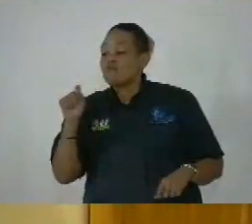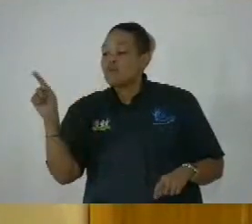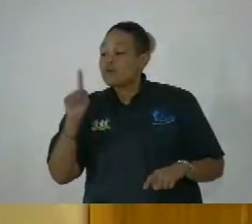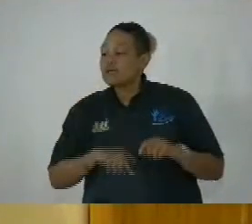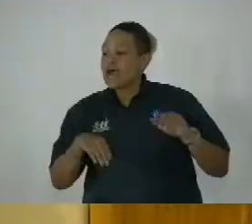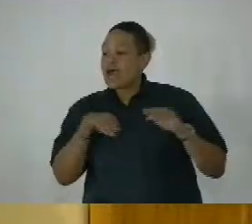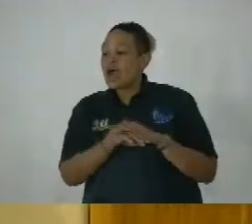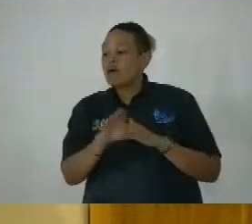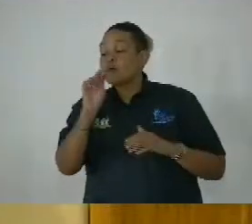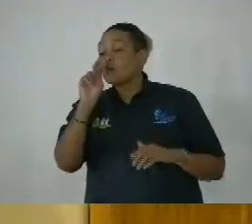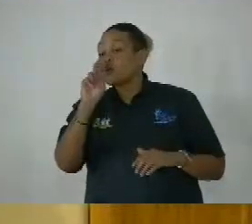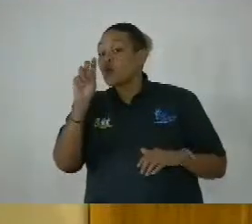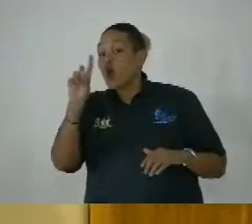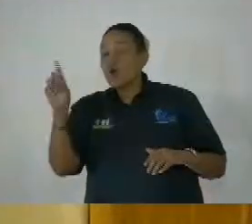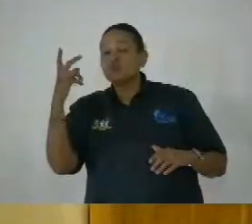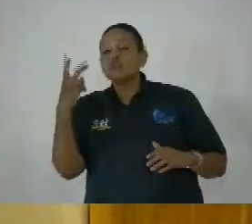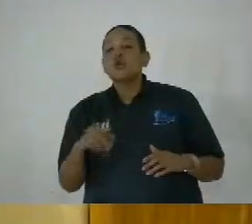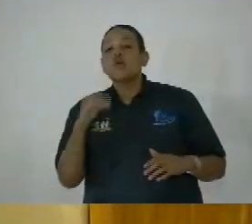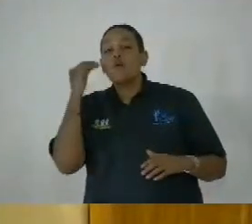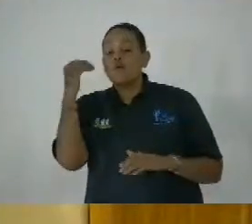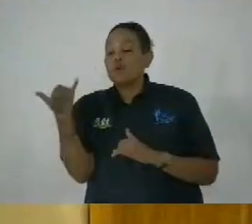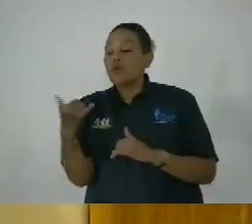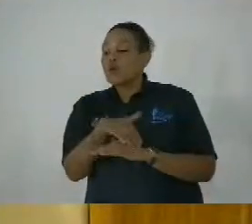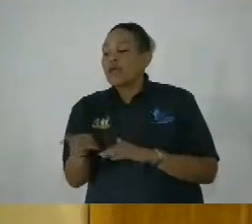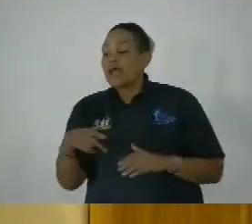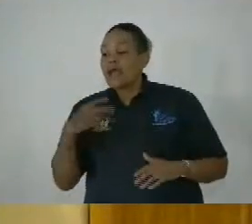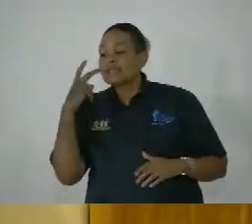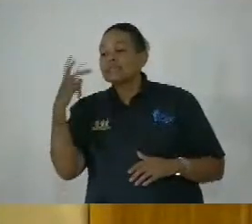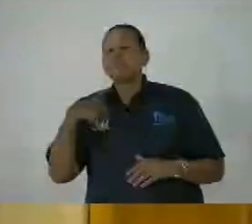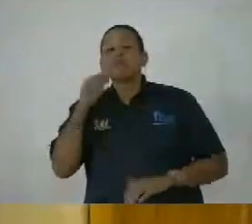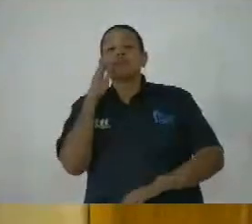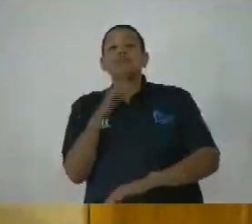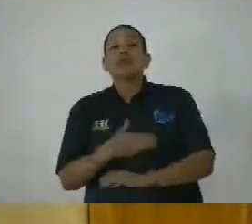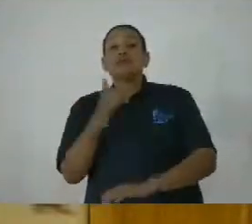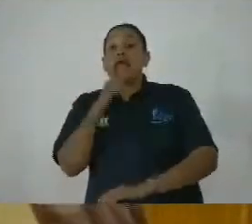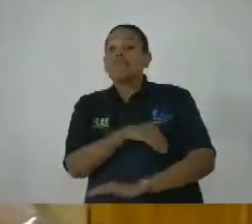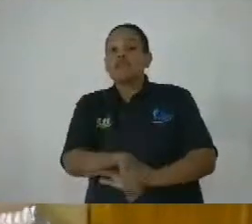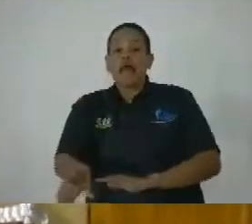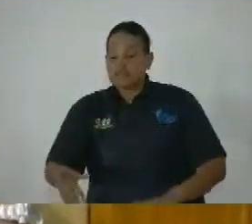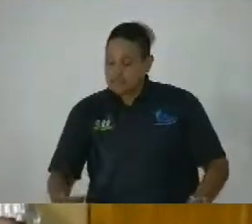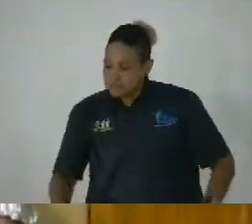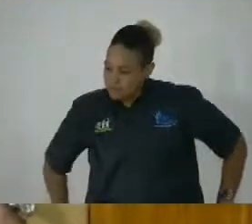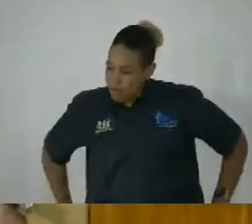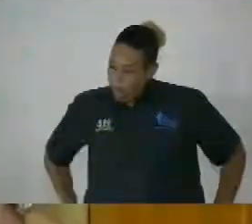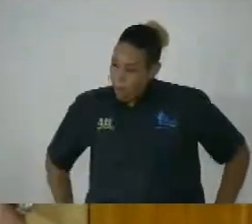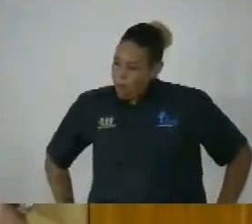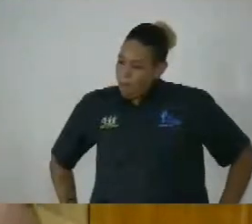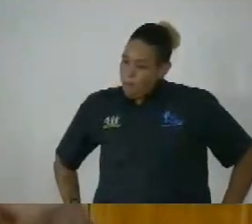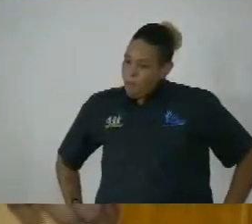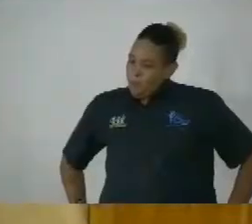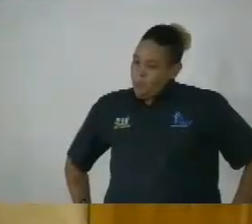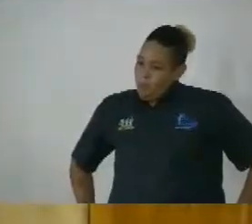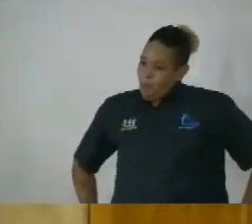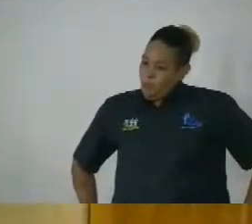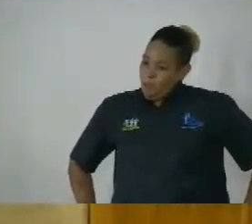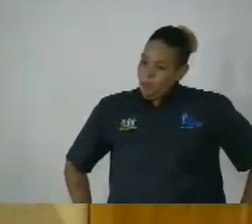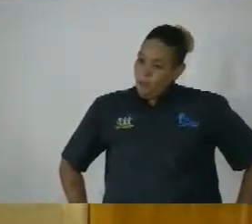now. She come home now. I see my daughter every day. Right?